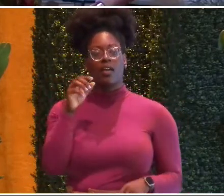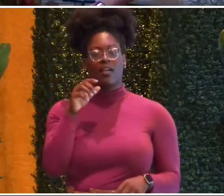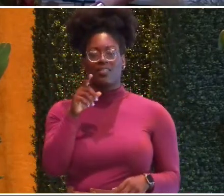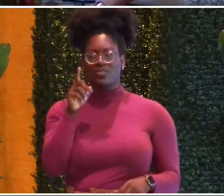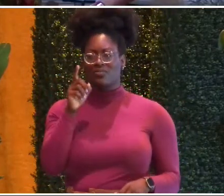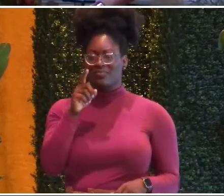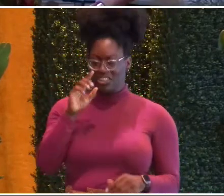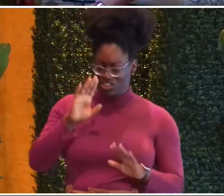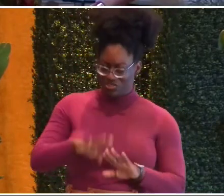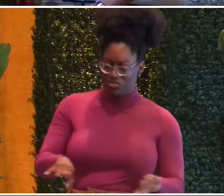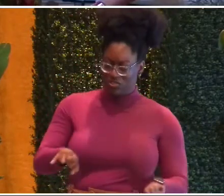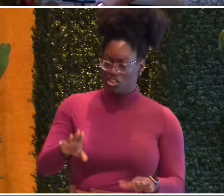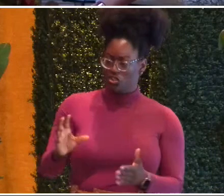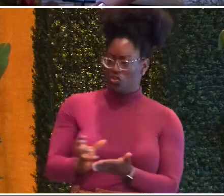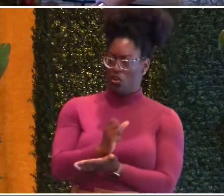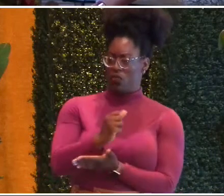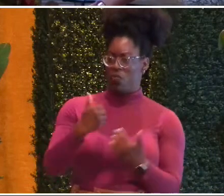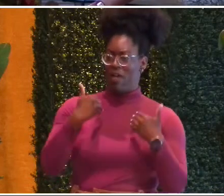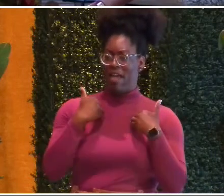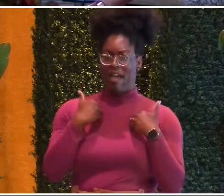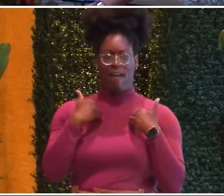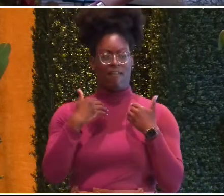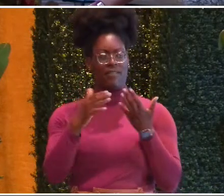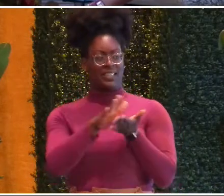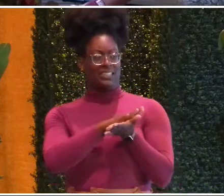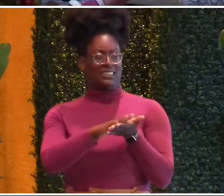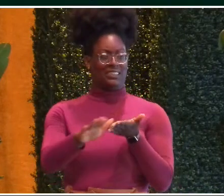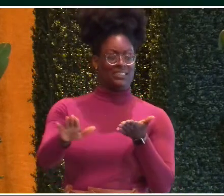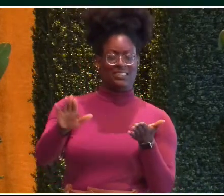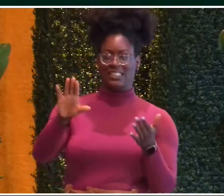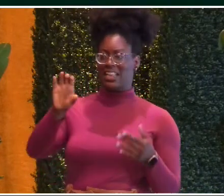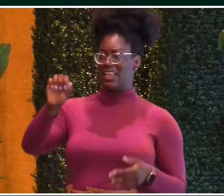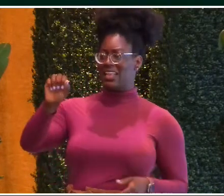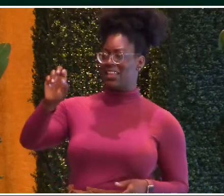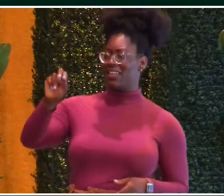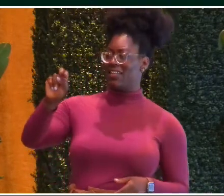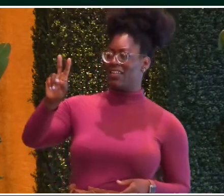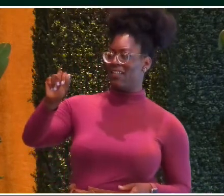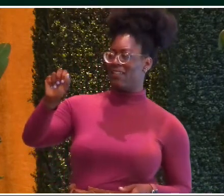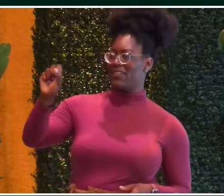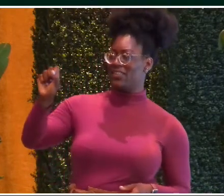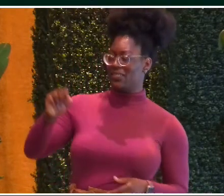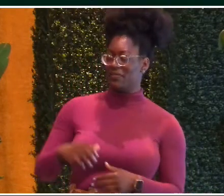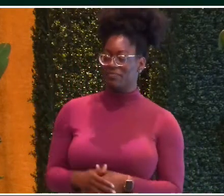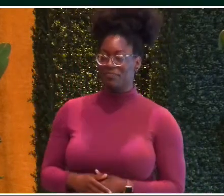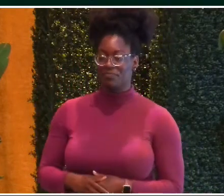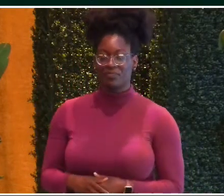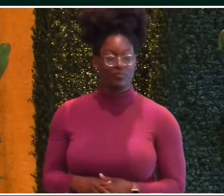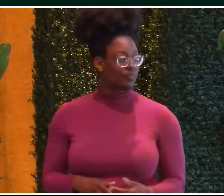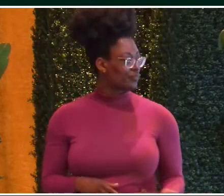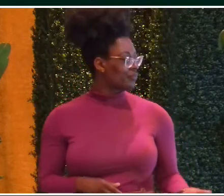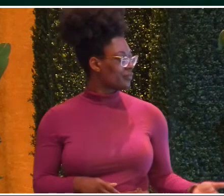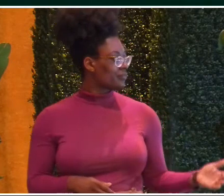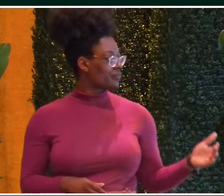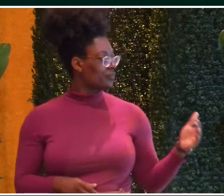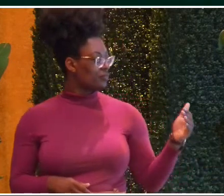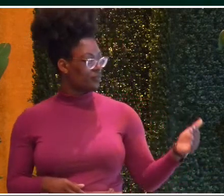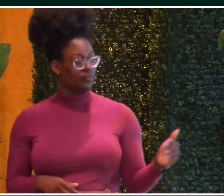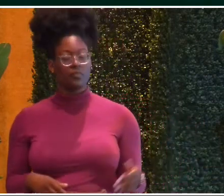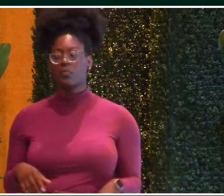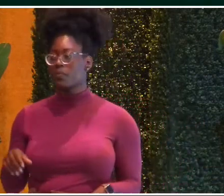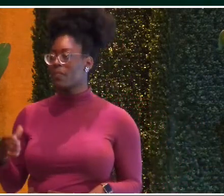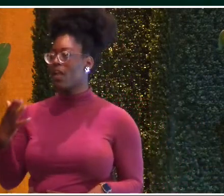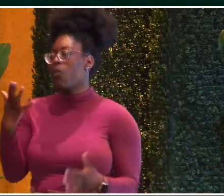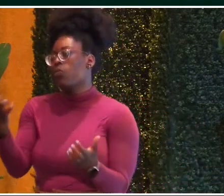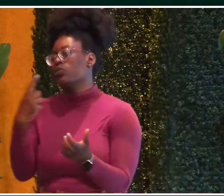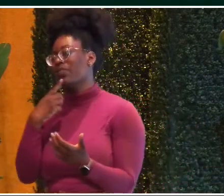I just want to begin by saying I'm so grateful for all of you and for all your work, and Savannah for your amazing work and your moderation, for